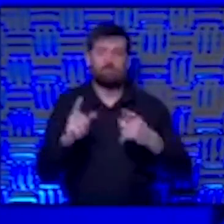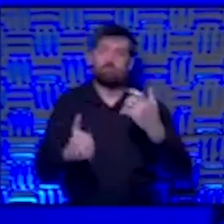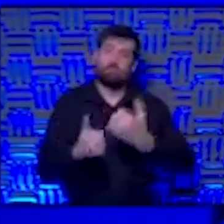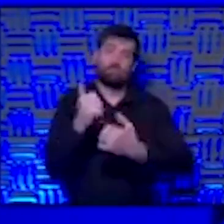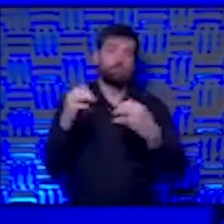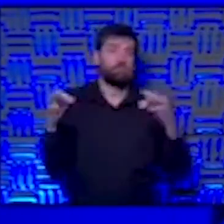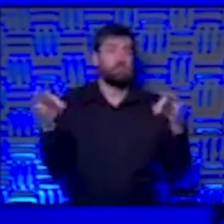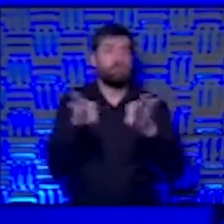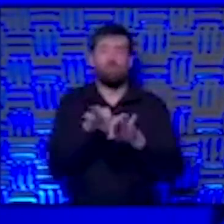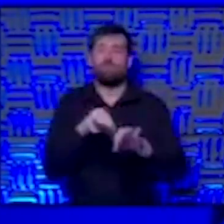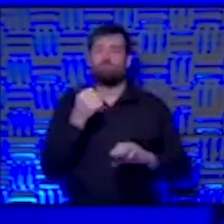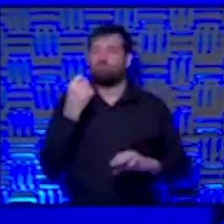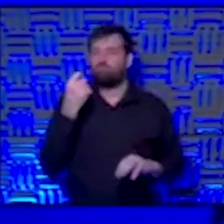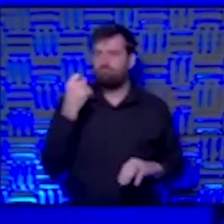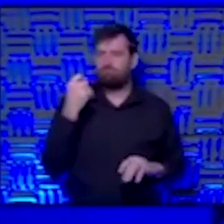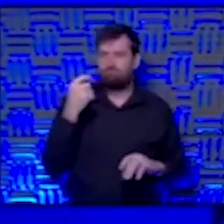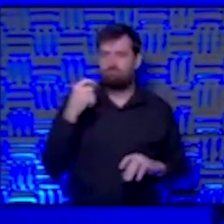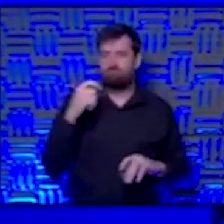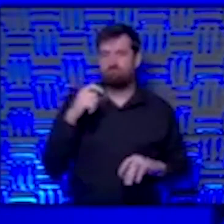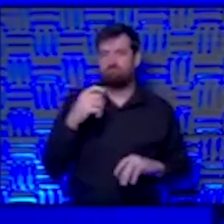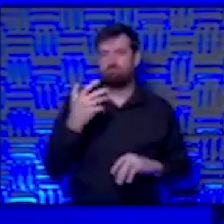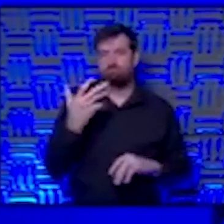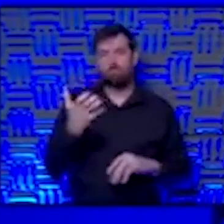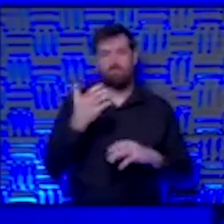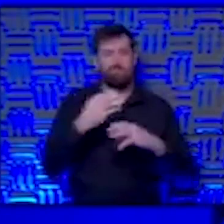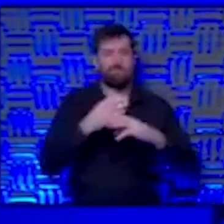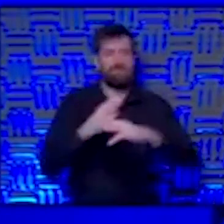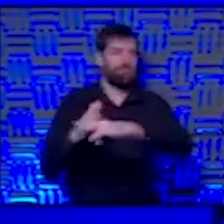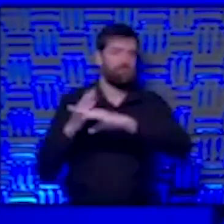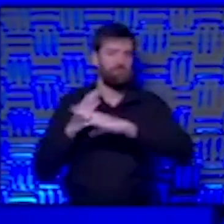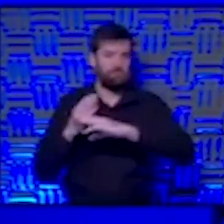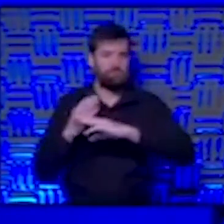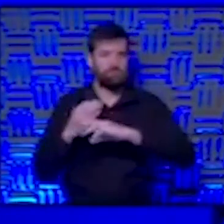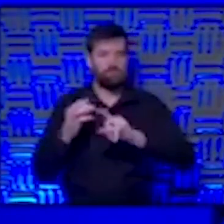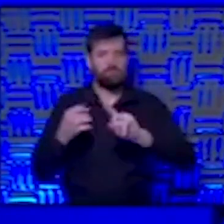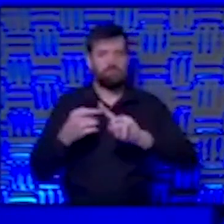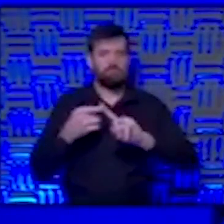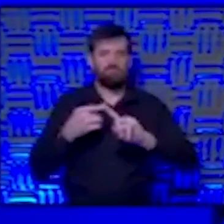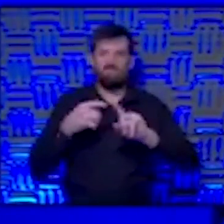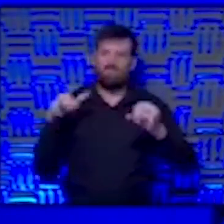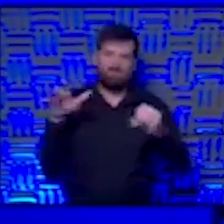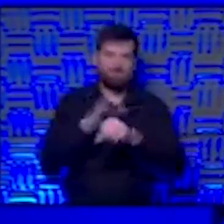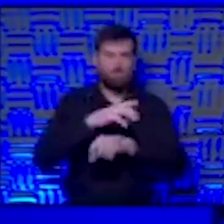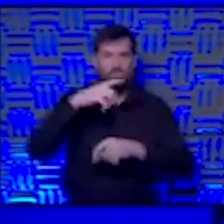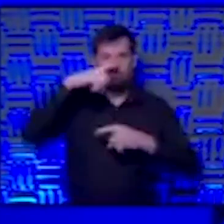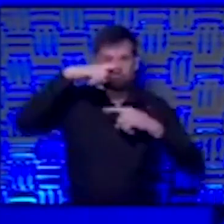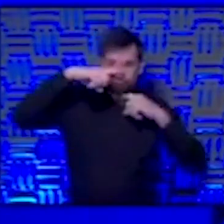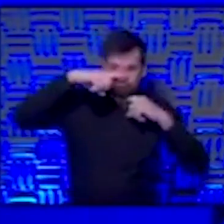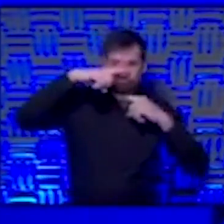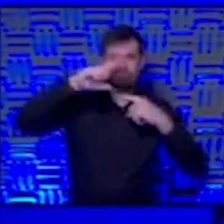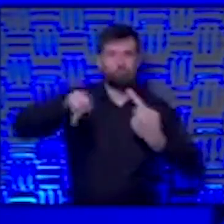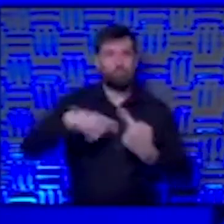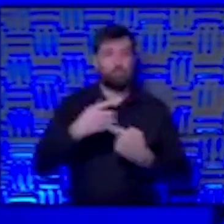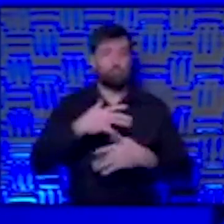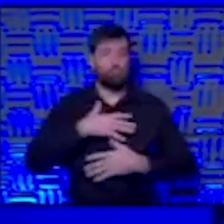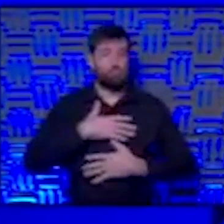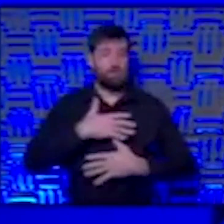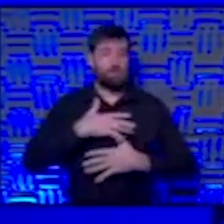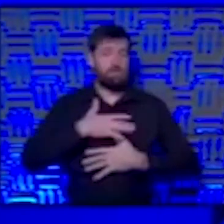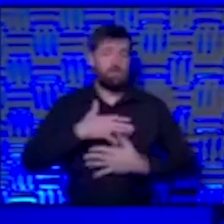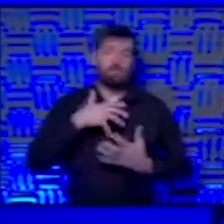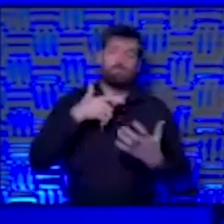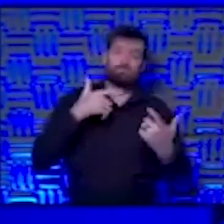thing is to understand the concept that you want that barrier from your nasal passages in your mouth, so that when you are breathing,